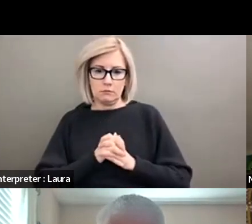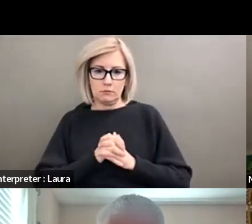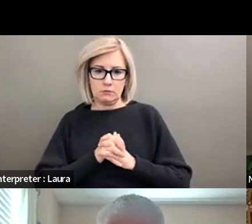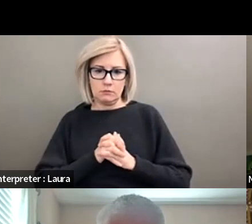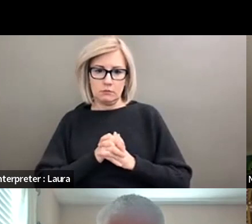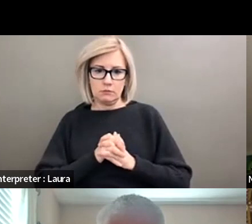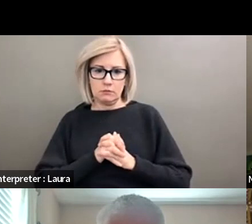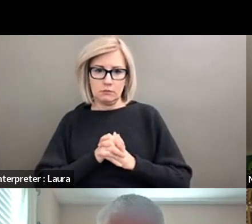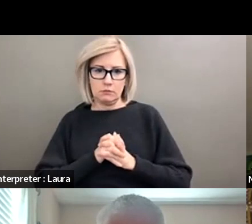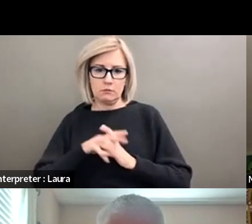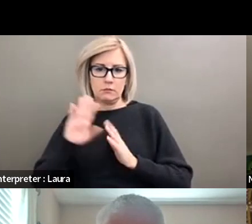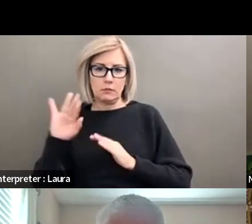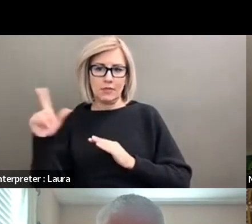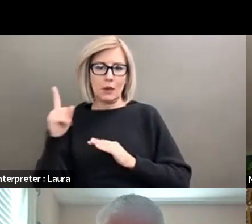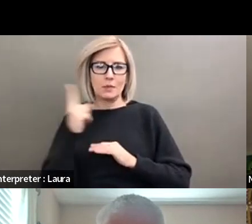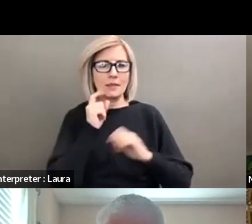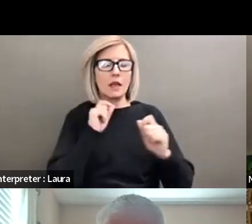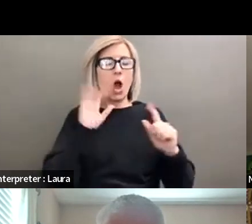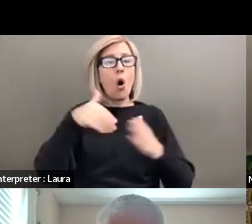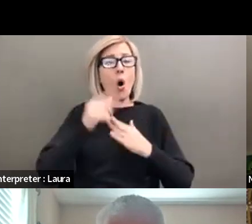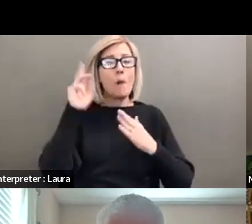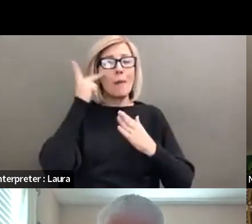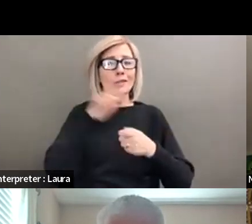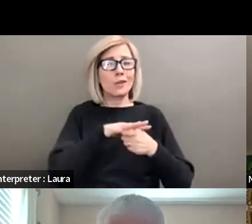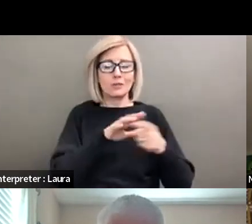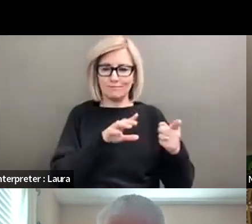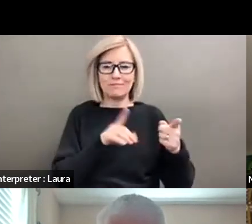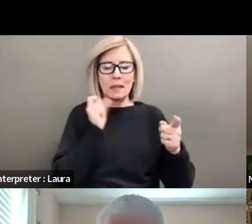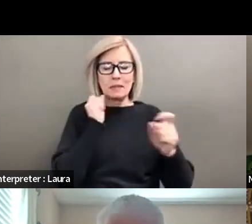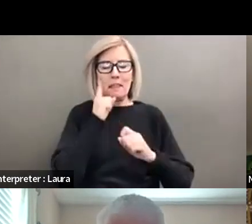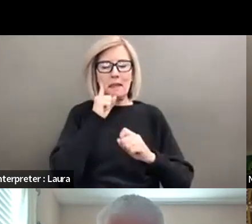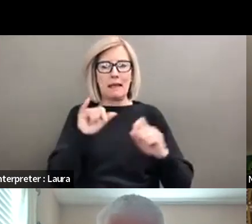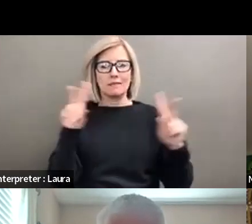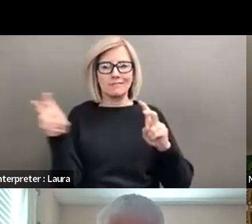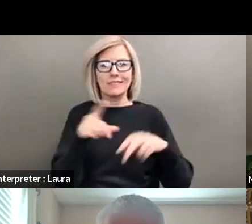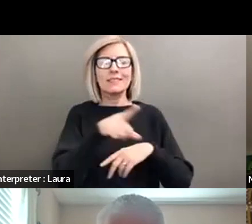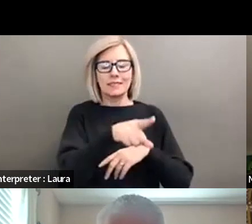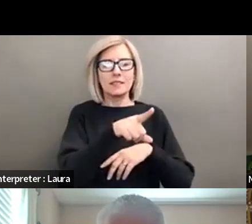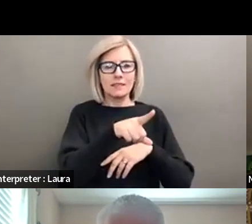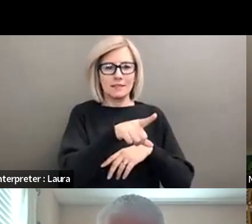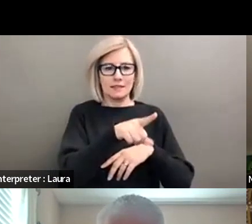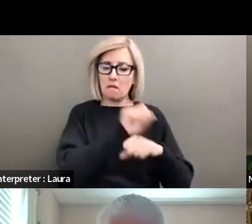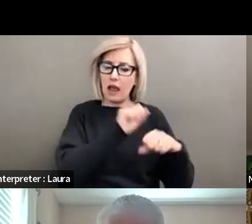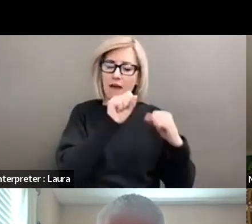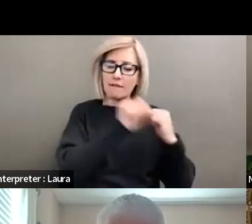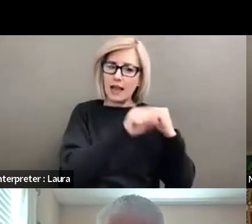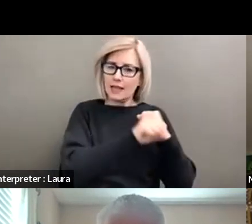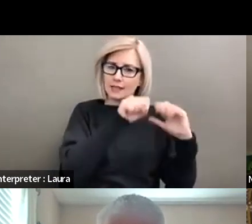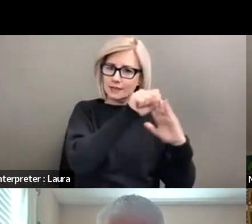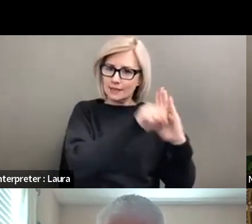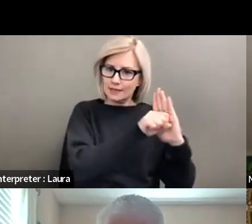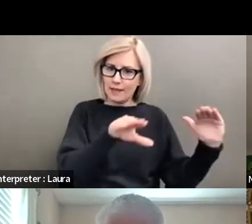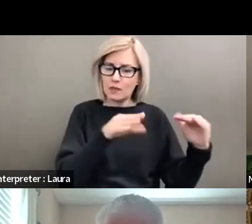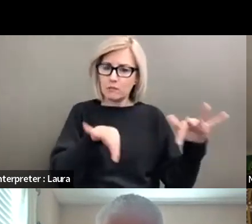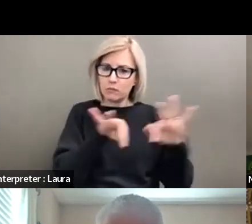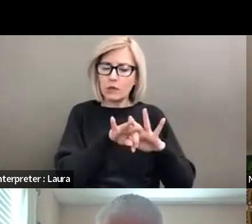Thank you, Chad. It makes me think of that quote that all politics are local. I mean, that's a great, you know, there's the stuff you're fighting on the state level that's really important. And I think that